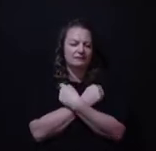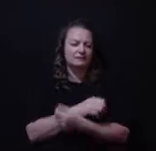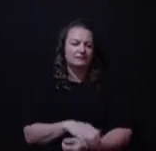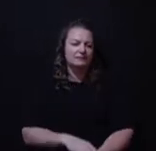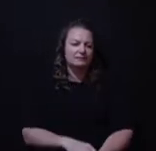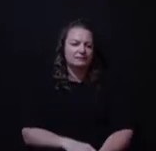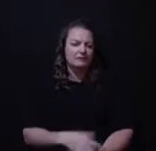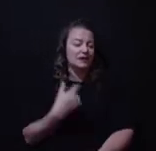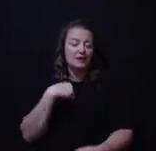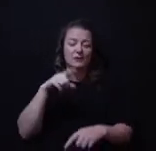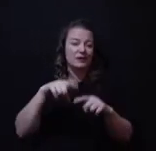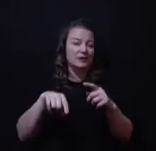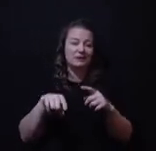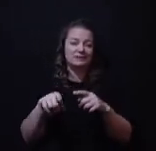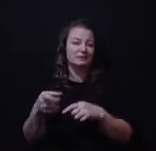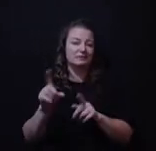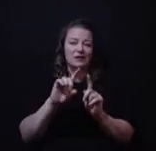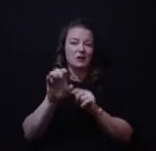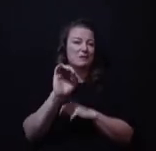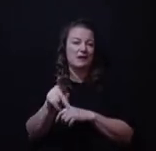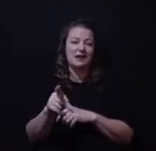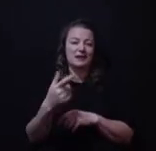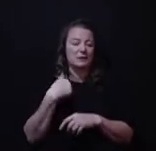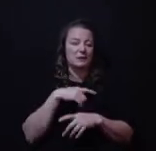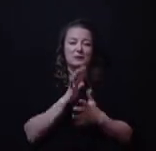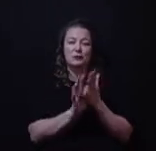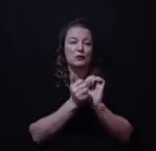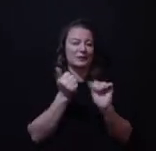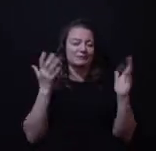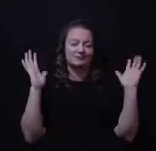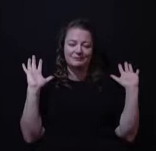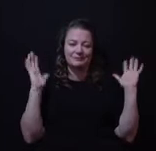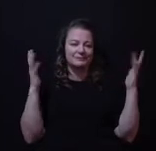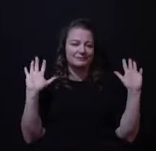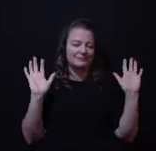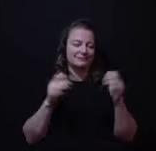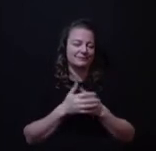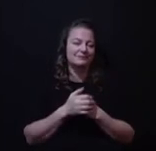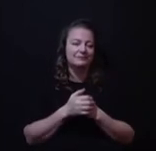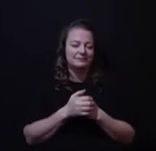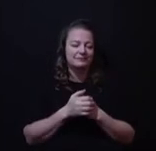We couldn't go back. We were ruined.